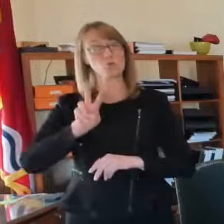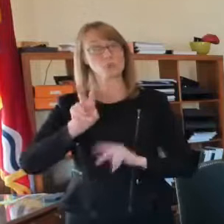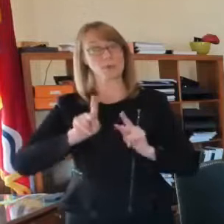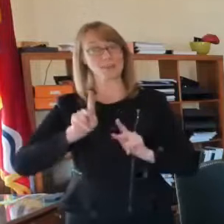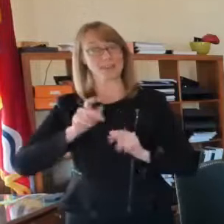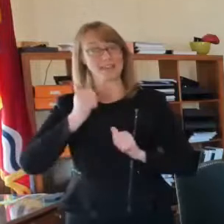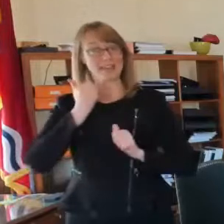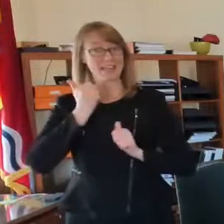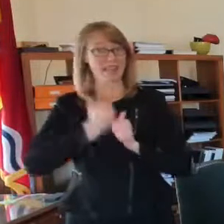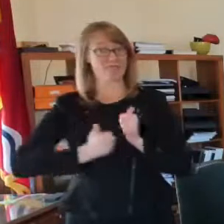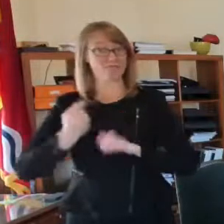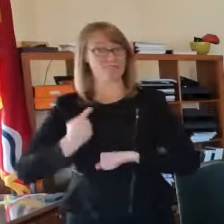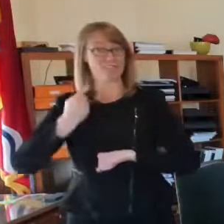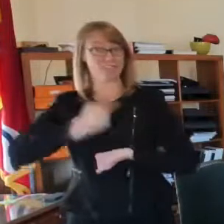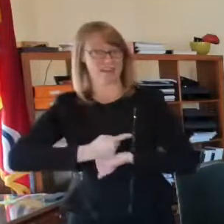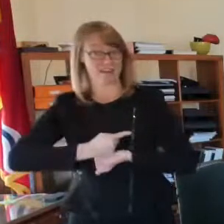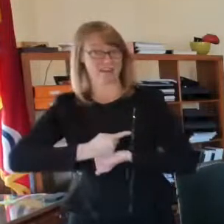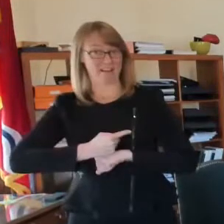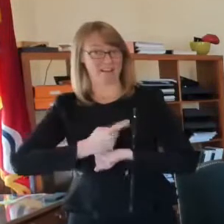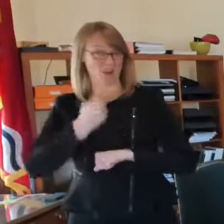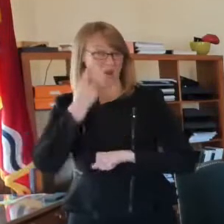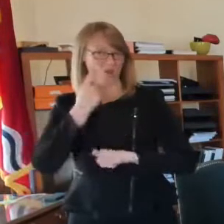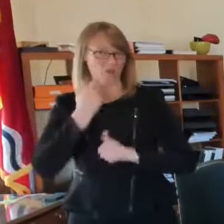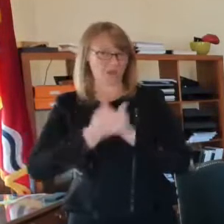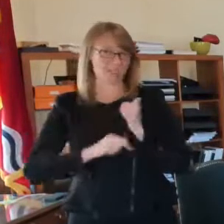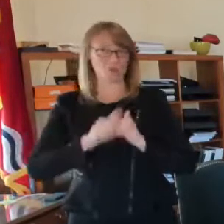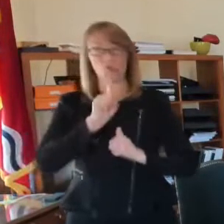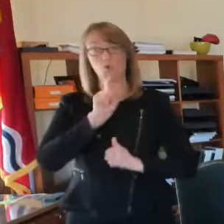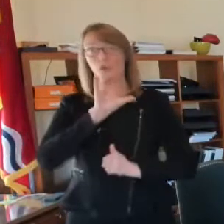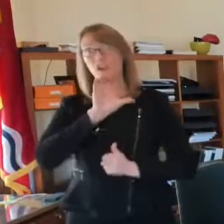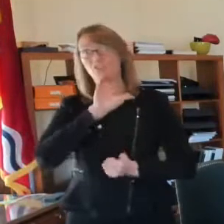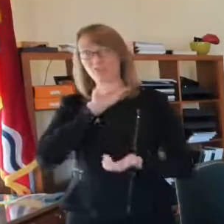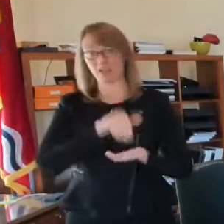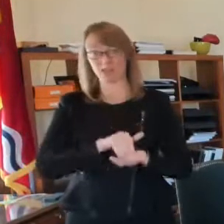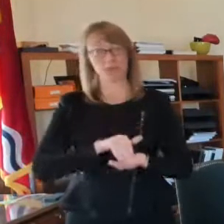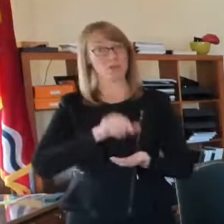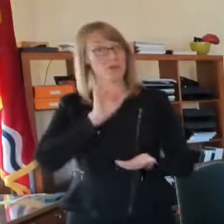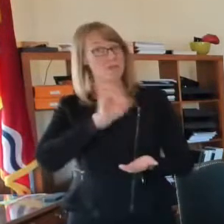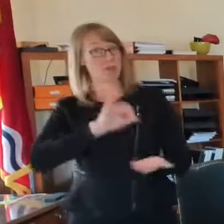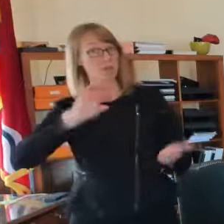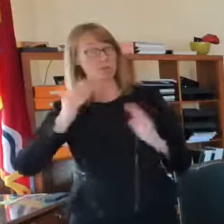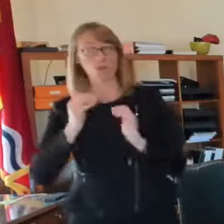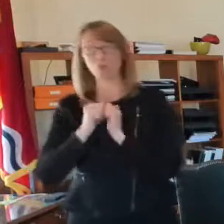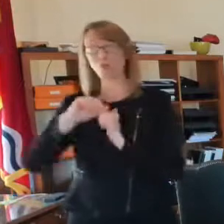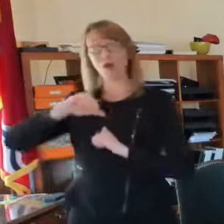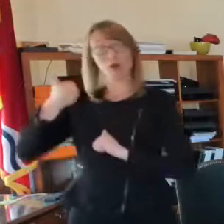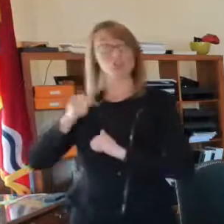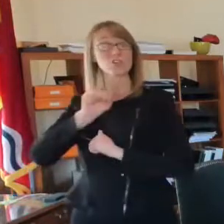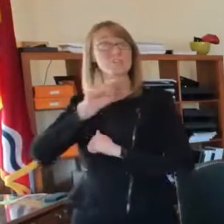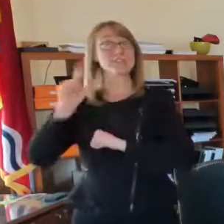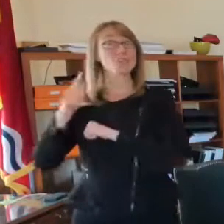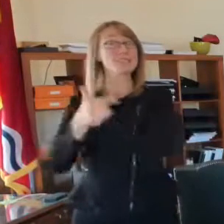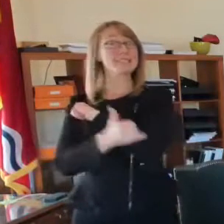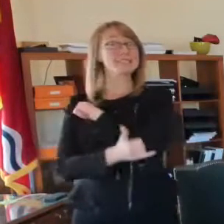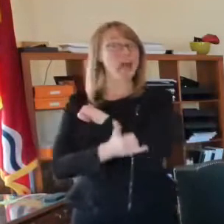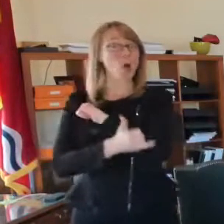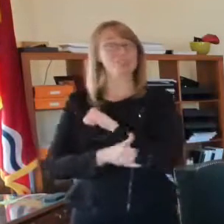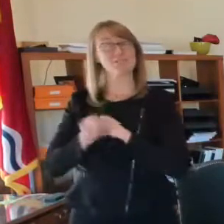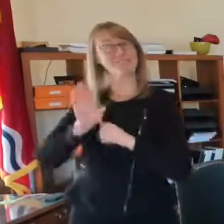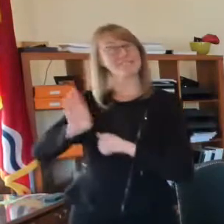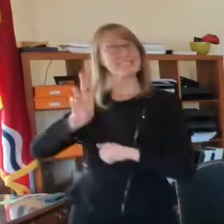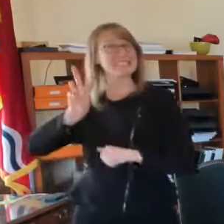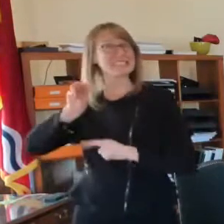people. Now, to compare that to other locations, St. Louis County is at 60, so we are they're